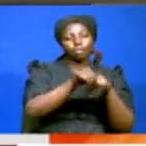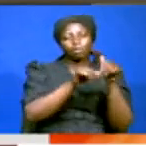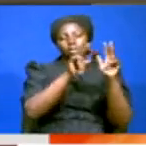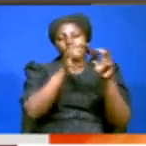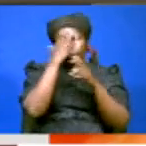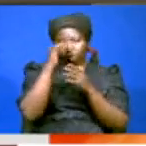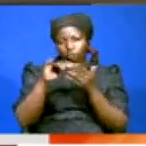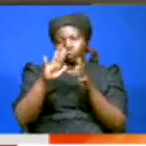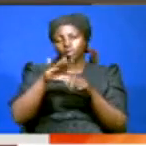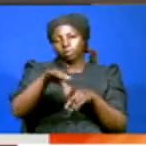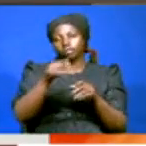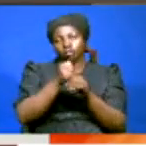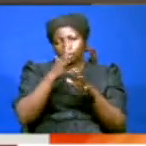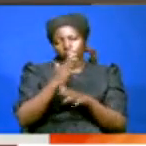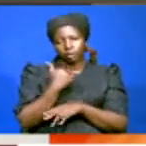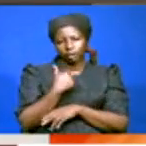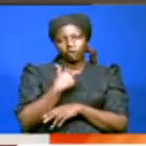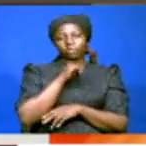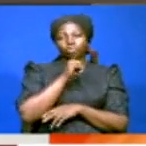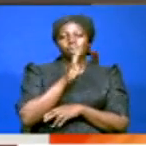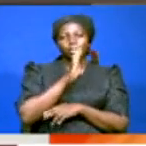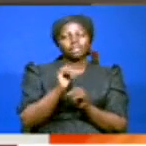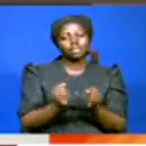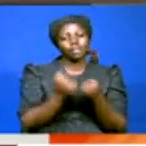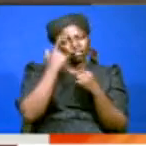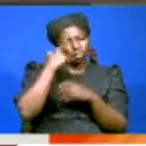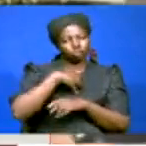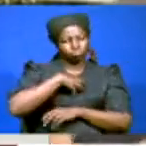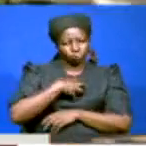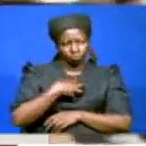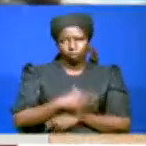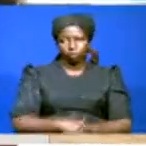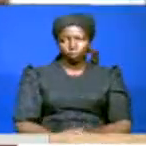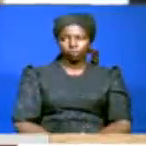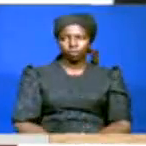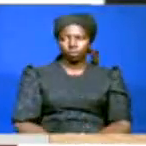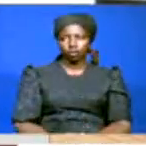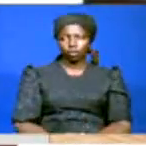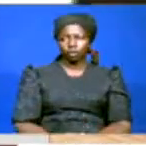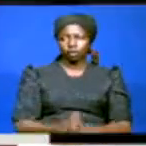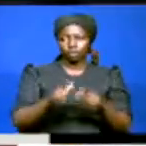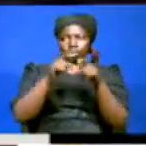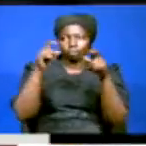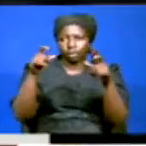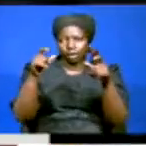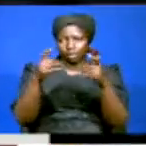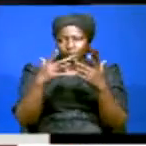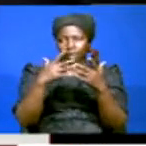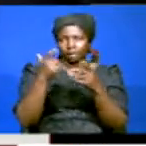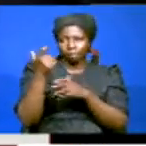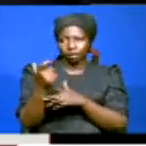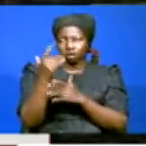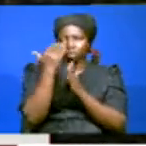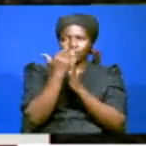county workers have not been saving for retirement. The huge unremitted pension scheme members'